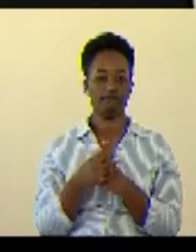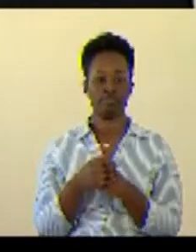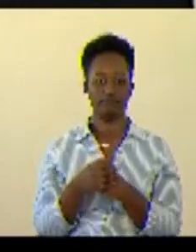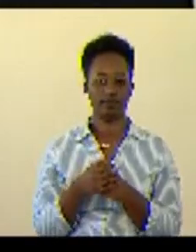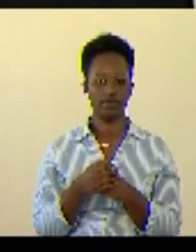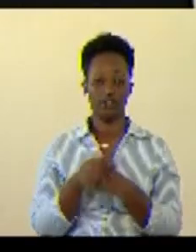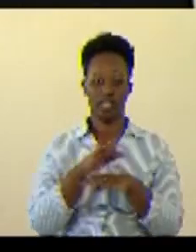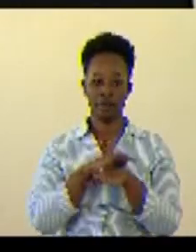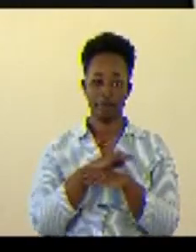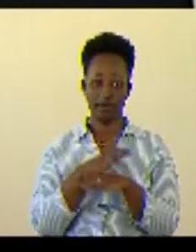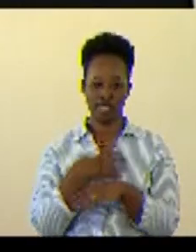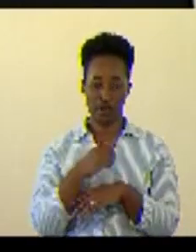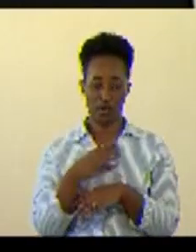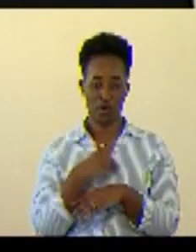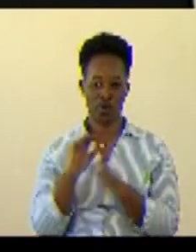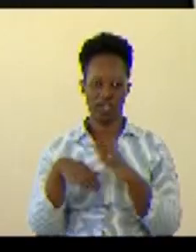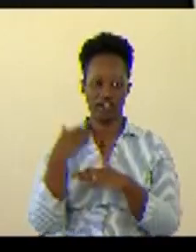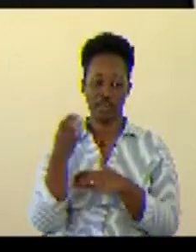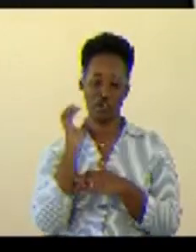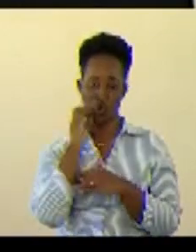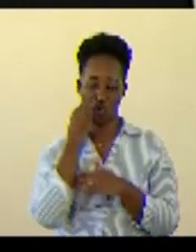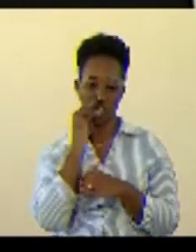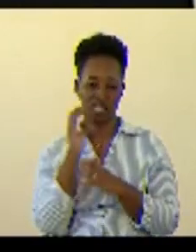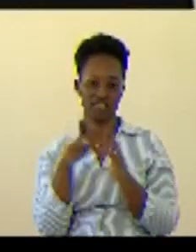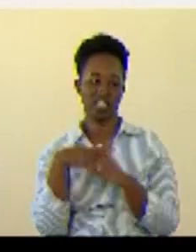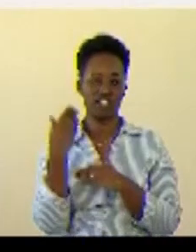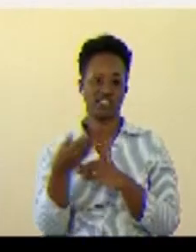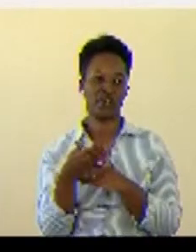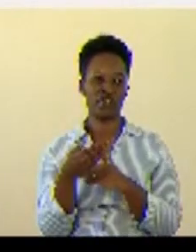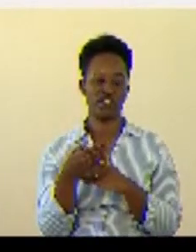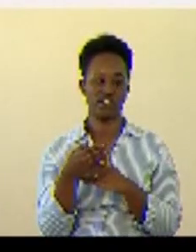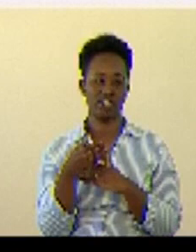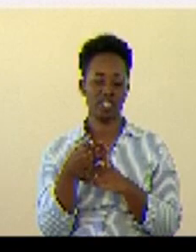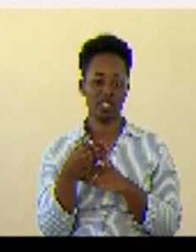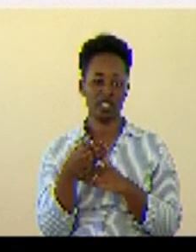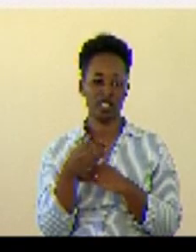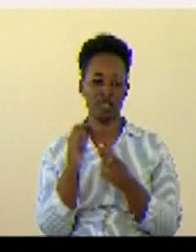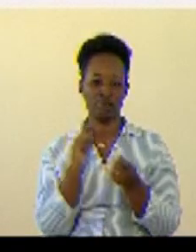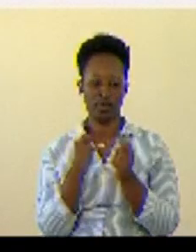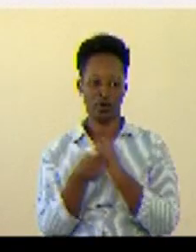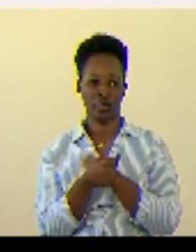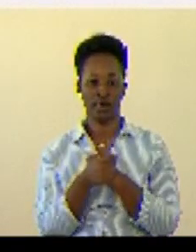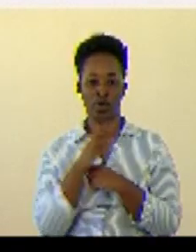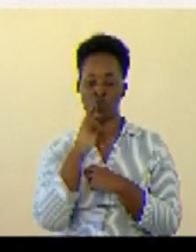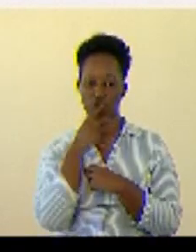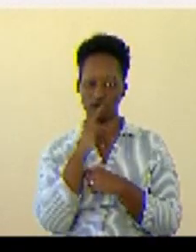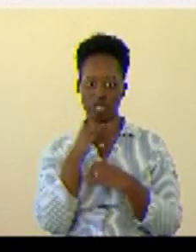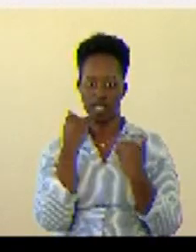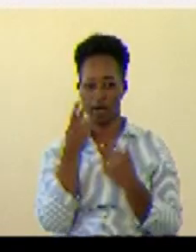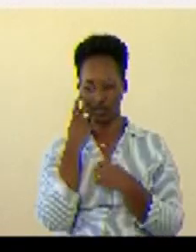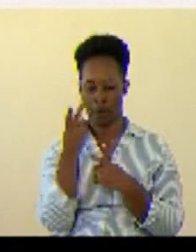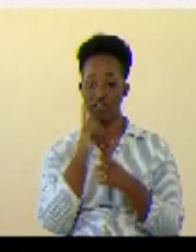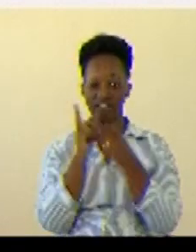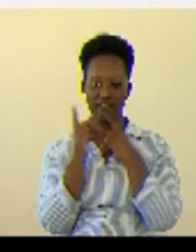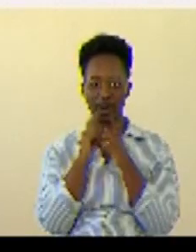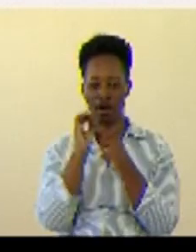from green to yellow, then from yellow to orange, then from orange. Automatically, we have already seen the